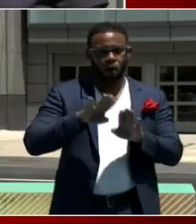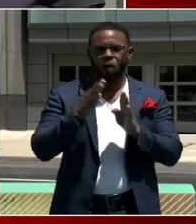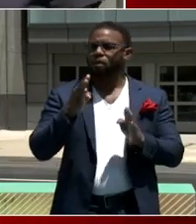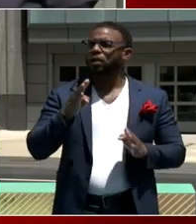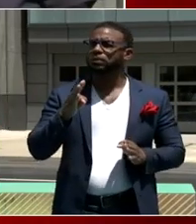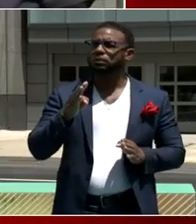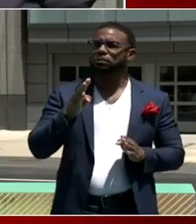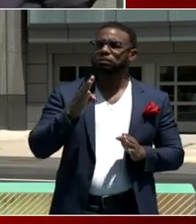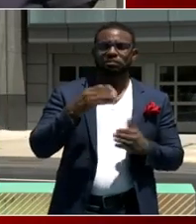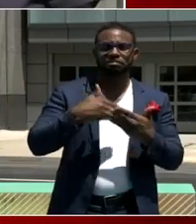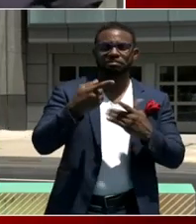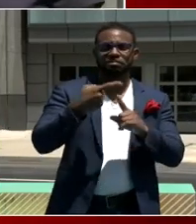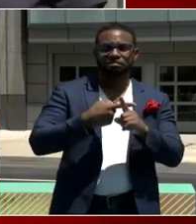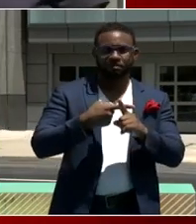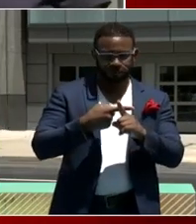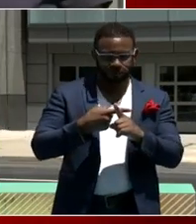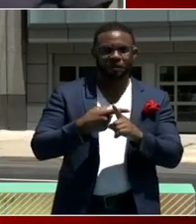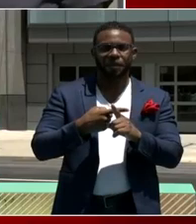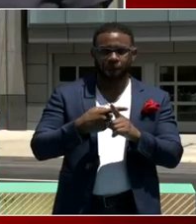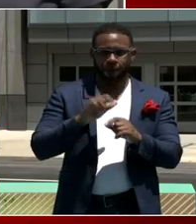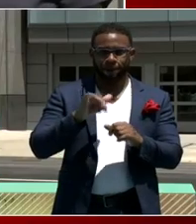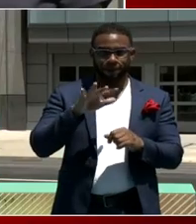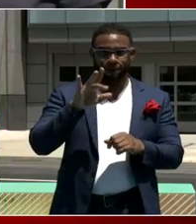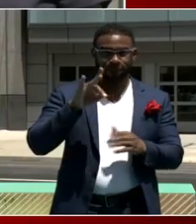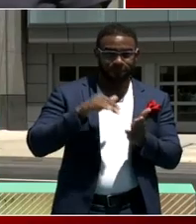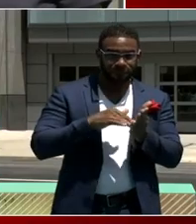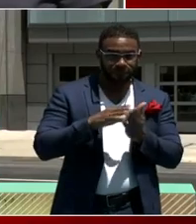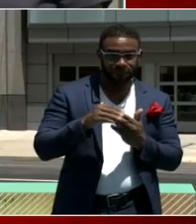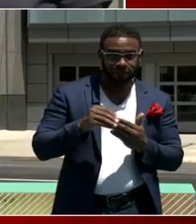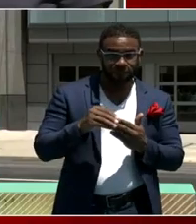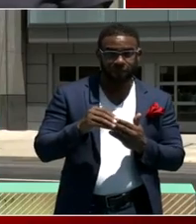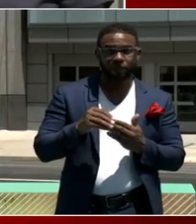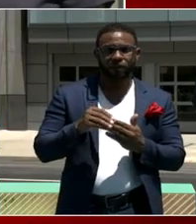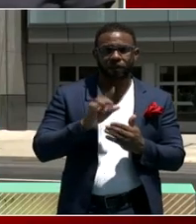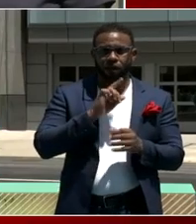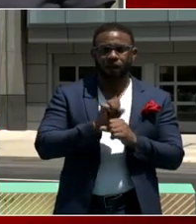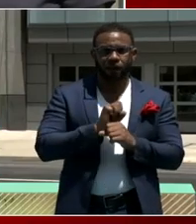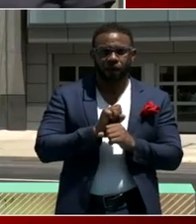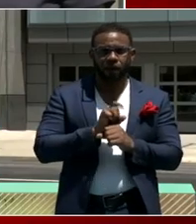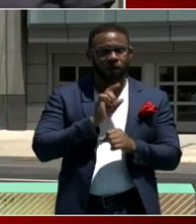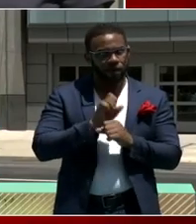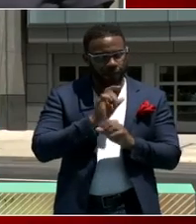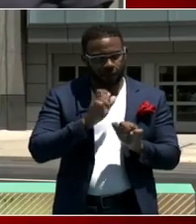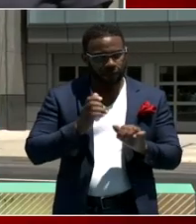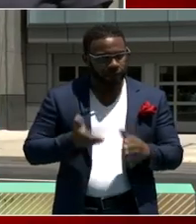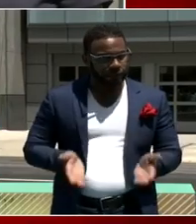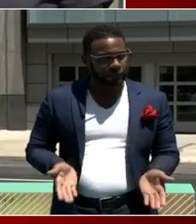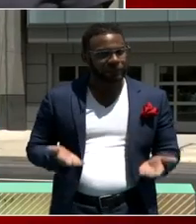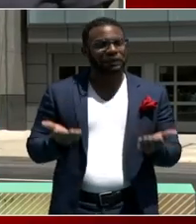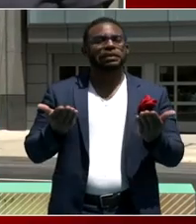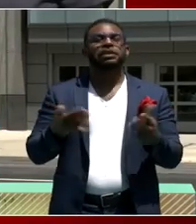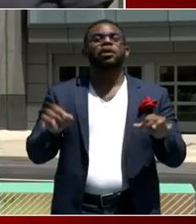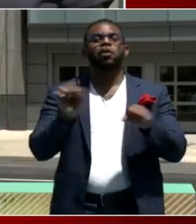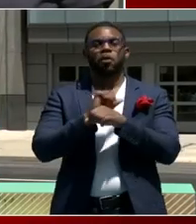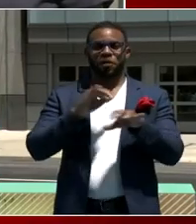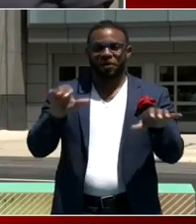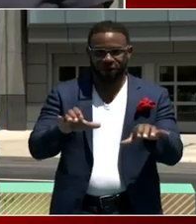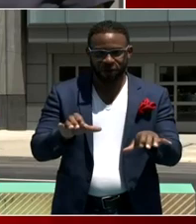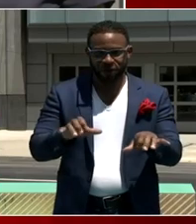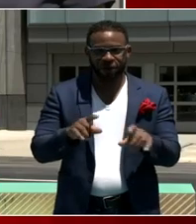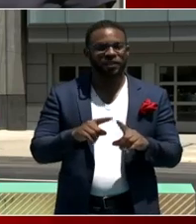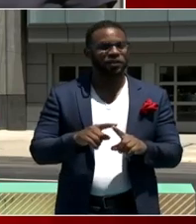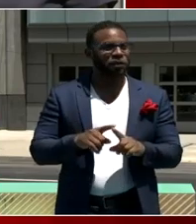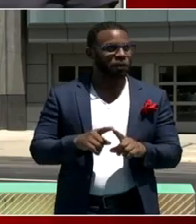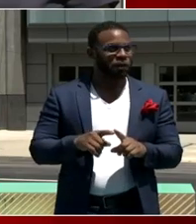up next month. And so with this $58 million, we'll actually really be able to amp up the work that we do in